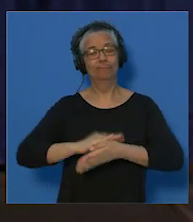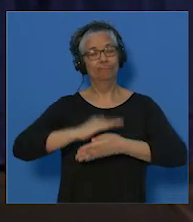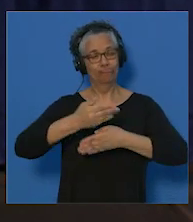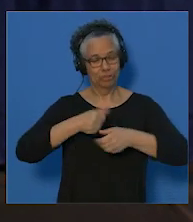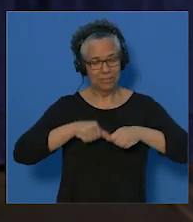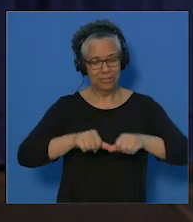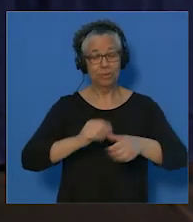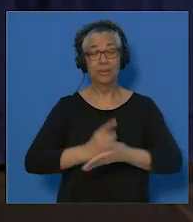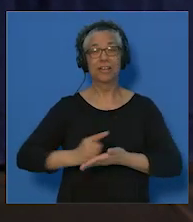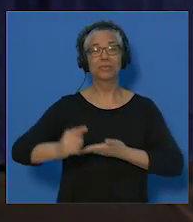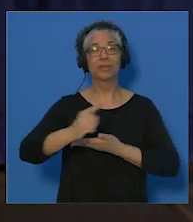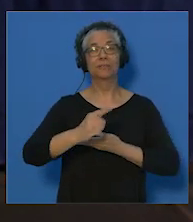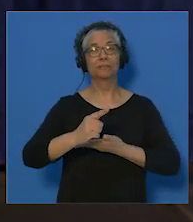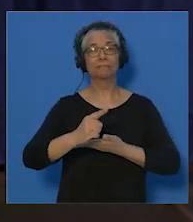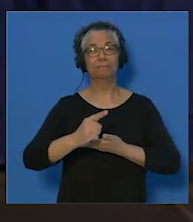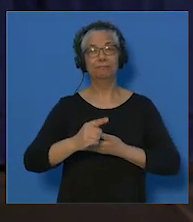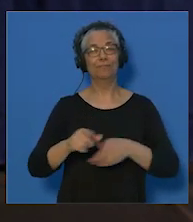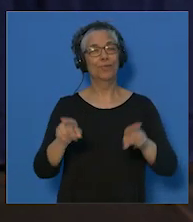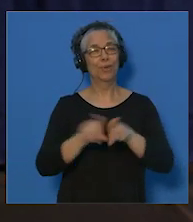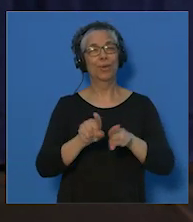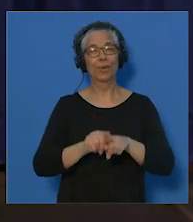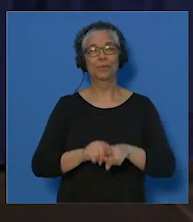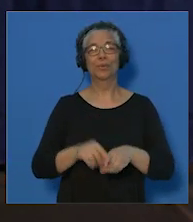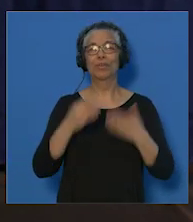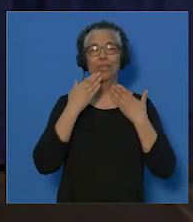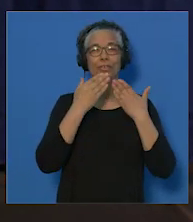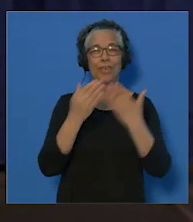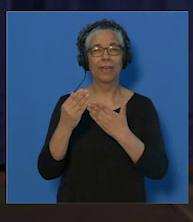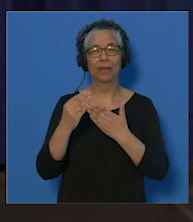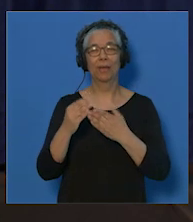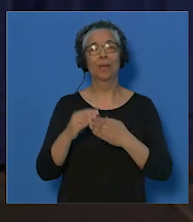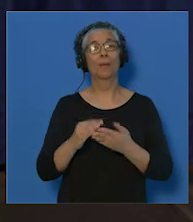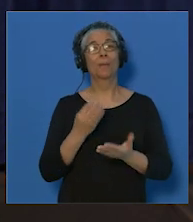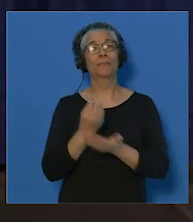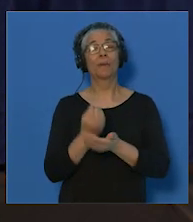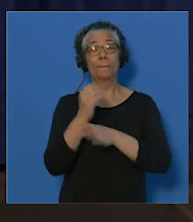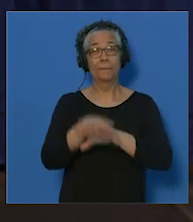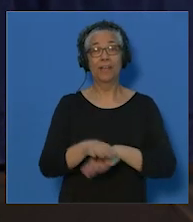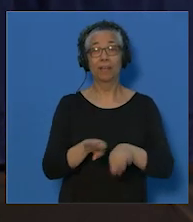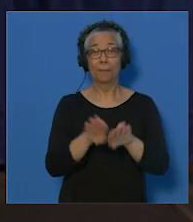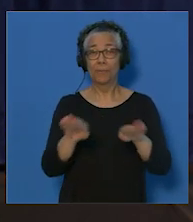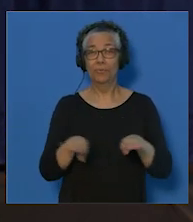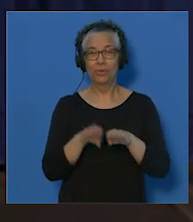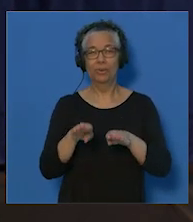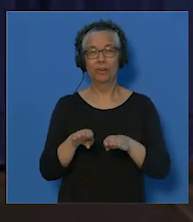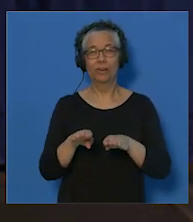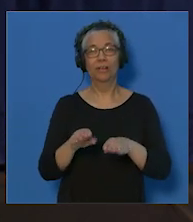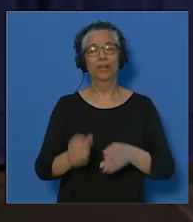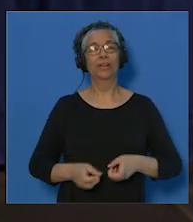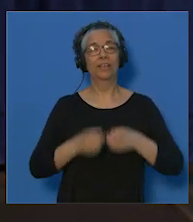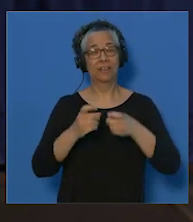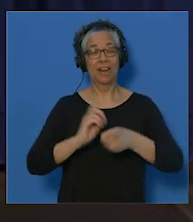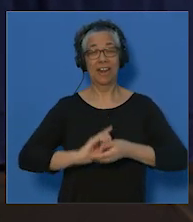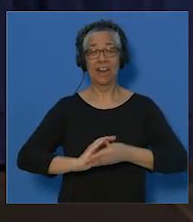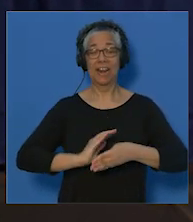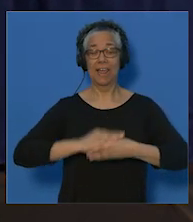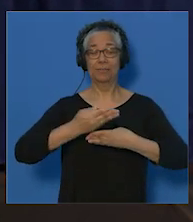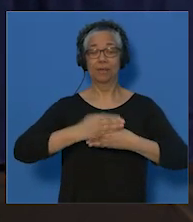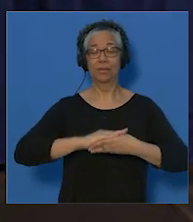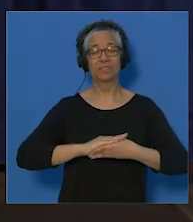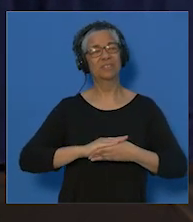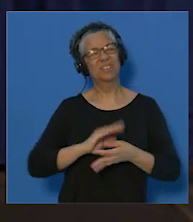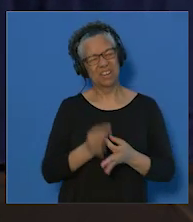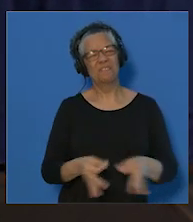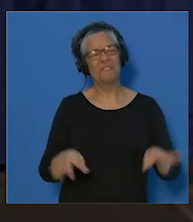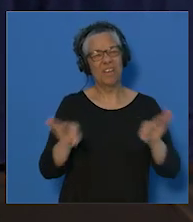I also extend my gratitude to the Bank of Bermuda Foundation for providing laptops to some of our students and teachers, roughly valued at